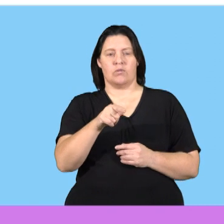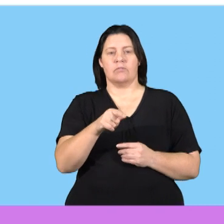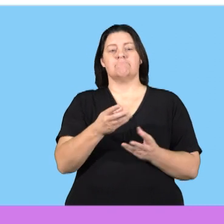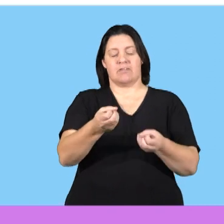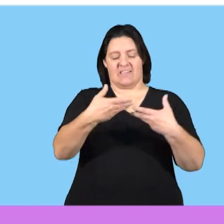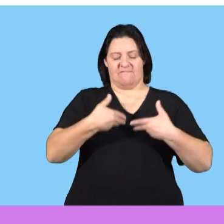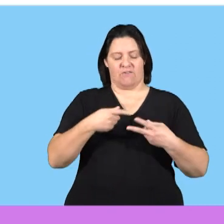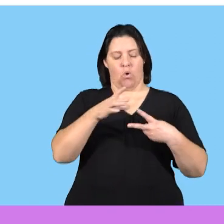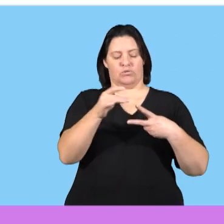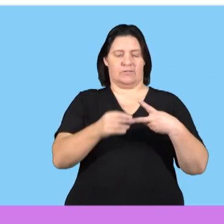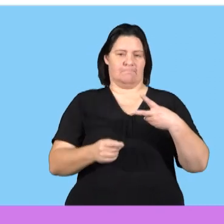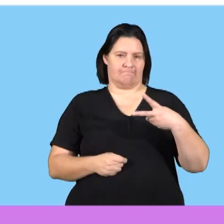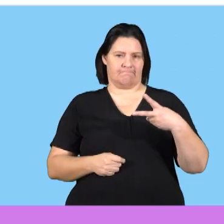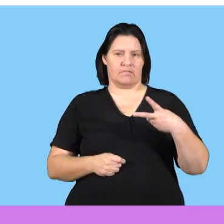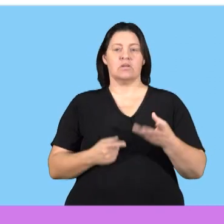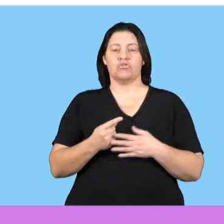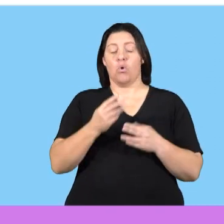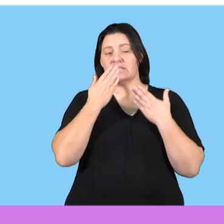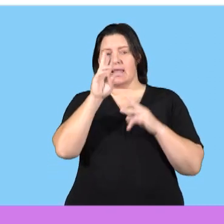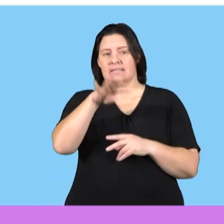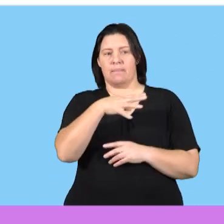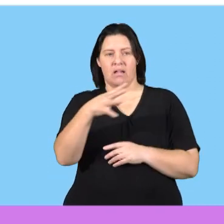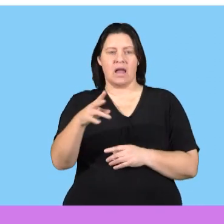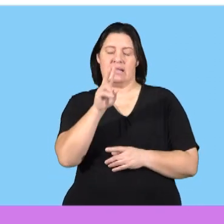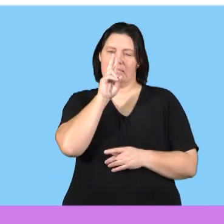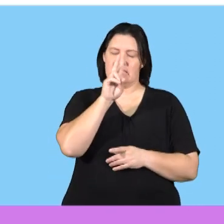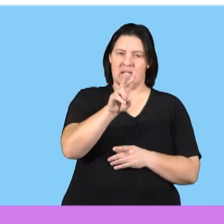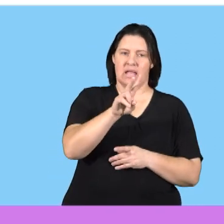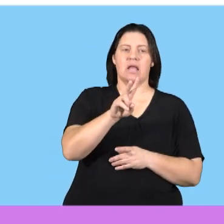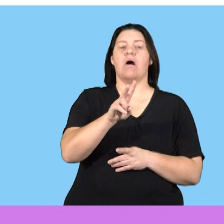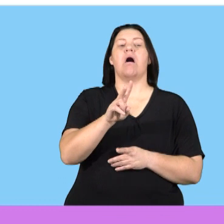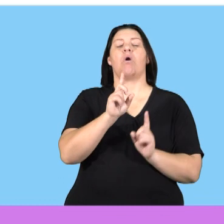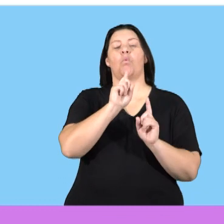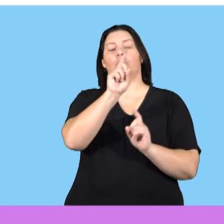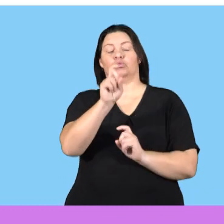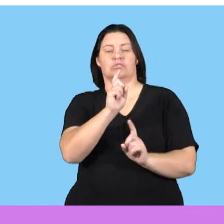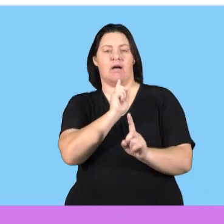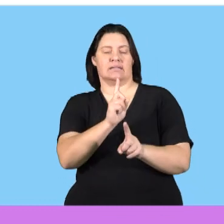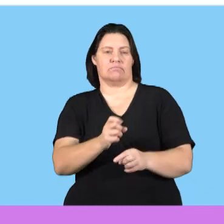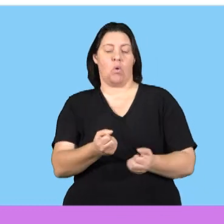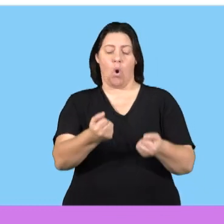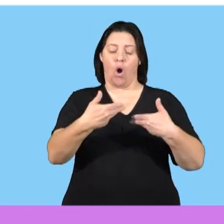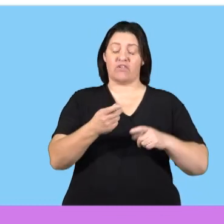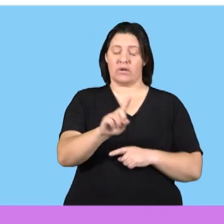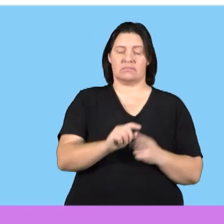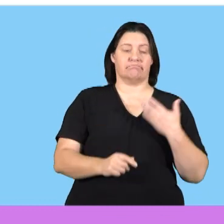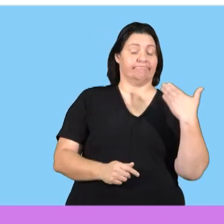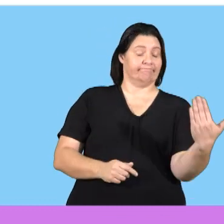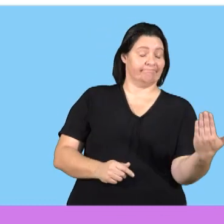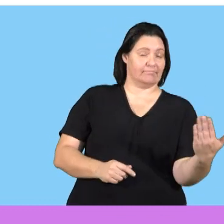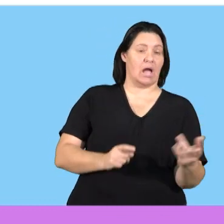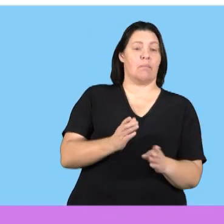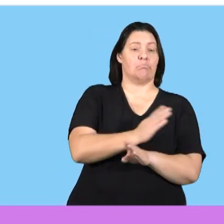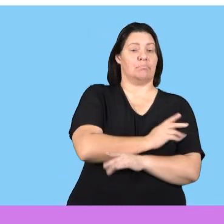him. Study the table and answer the questions that follow. Now let's quickly see what is being offered to him. On the prepaid side,